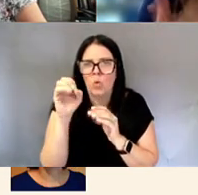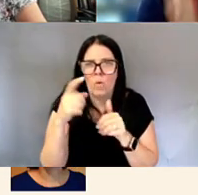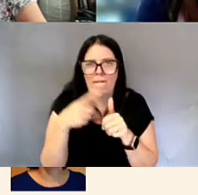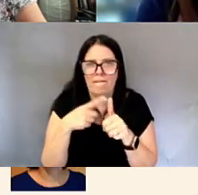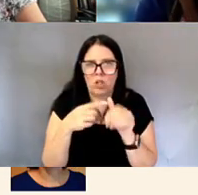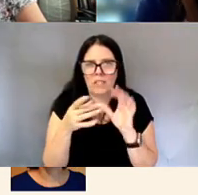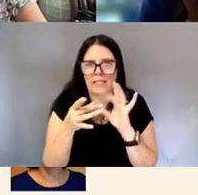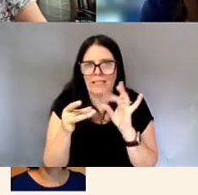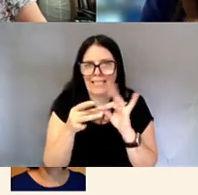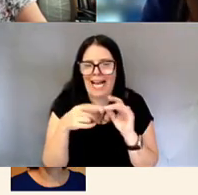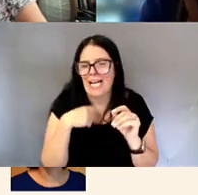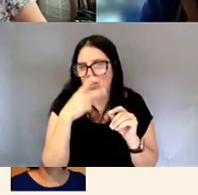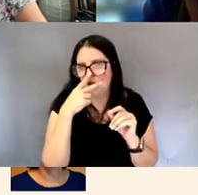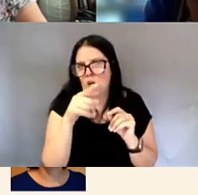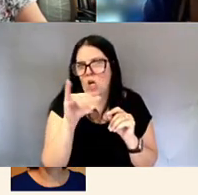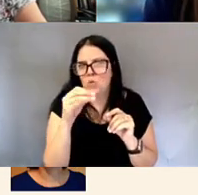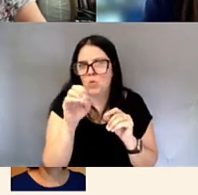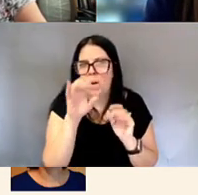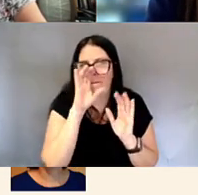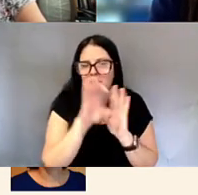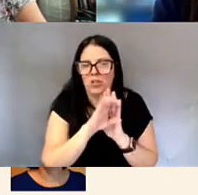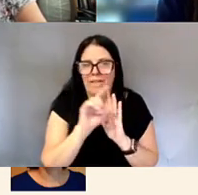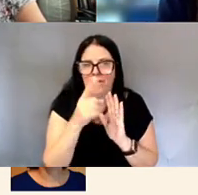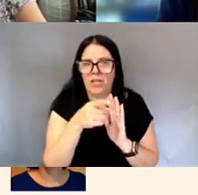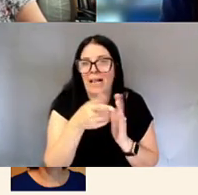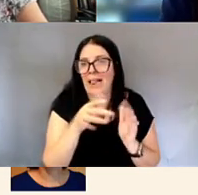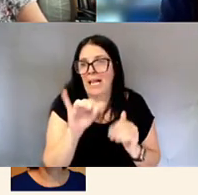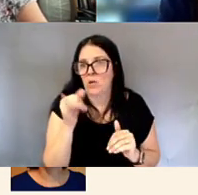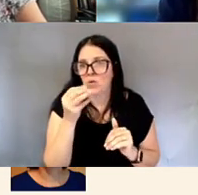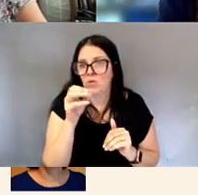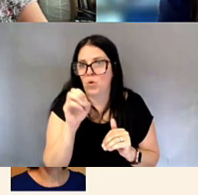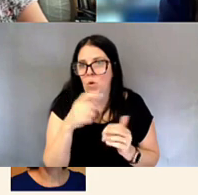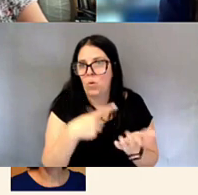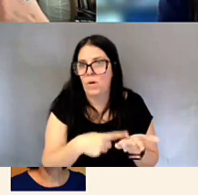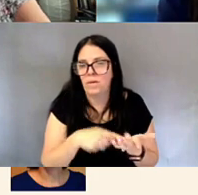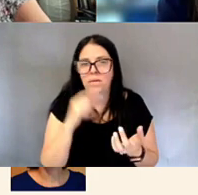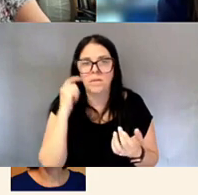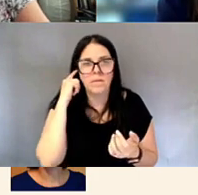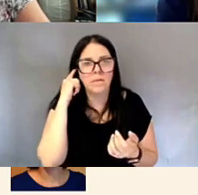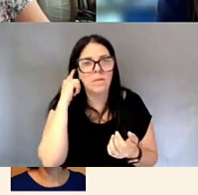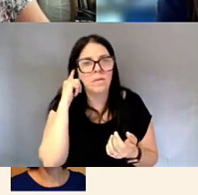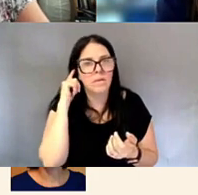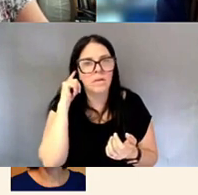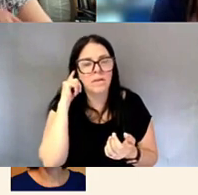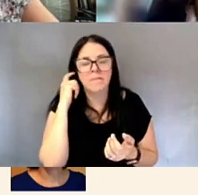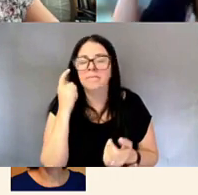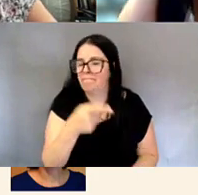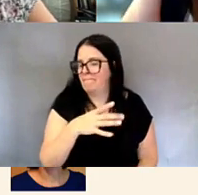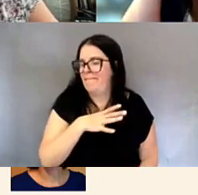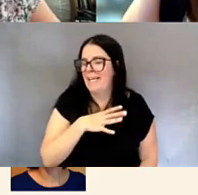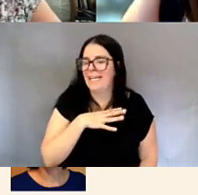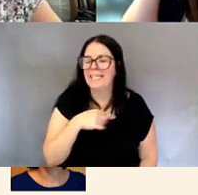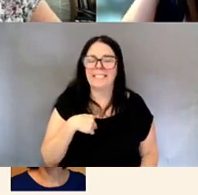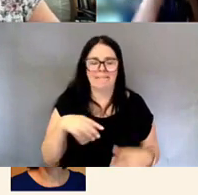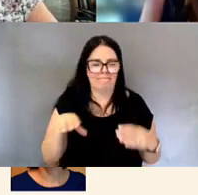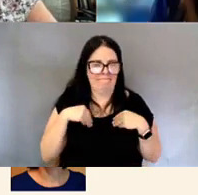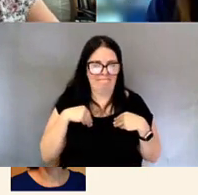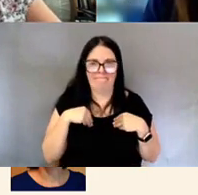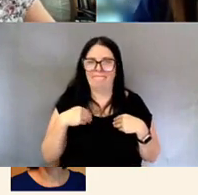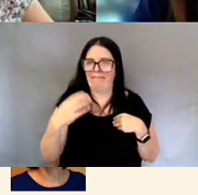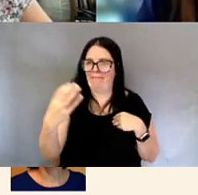because I just saw his picture first right now on the screen, if he's around. I'm a Joe? good voluntold, don't worry.